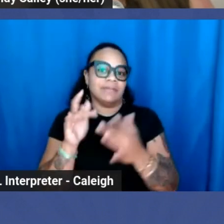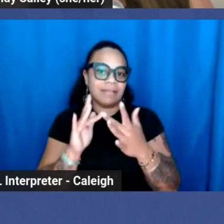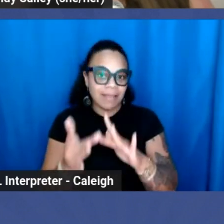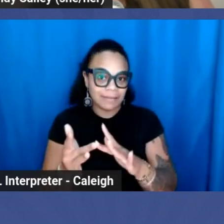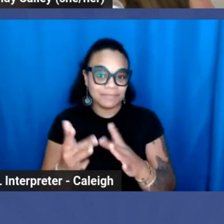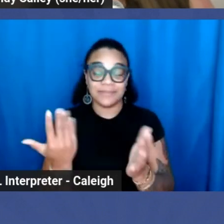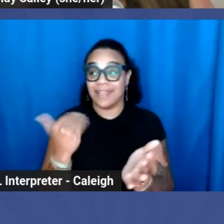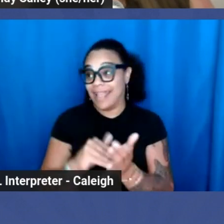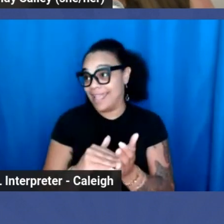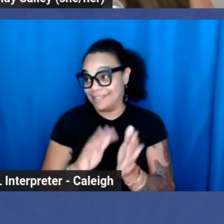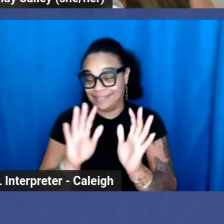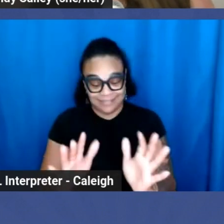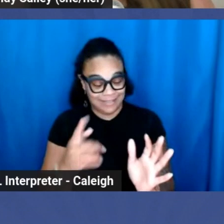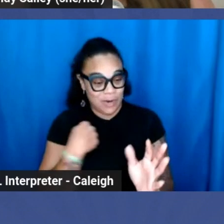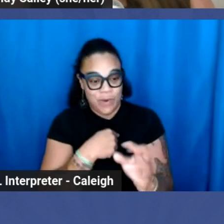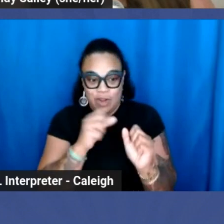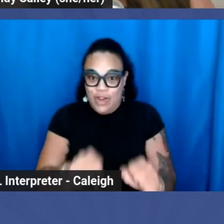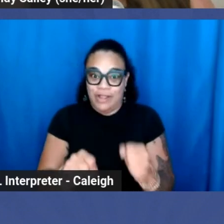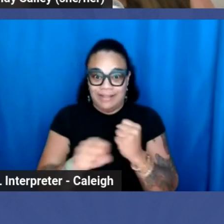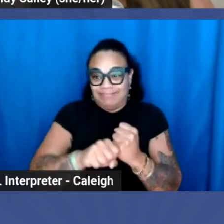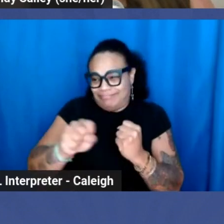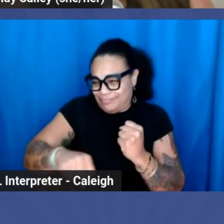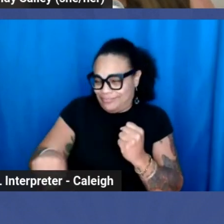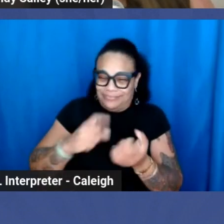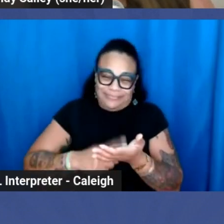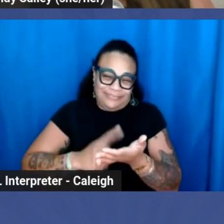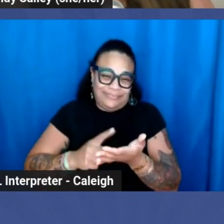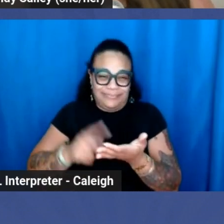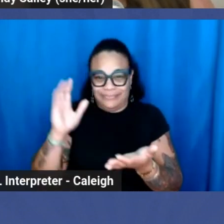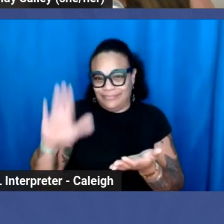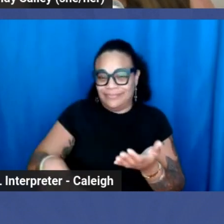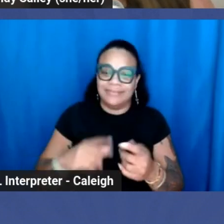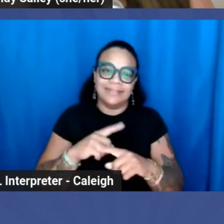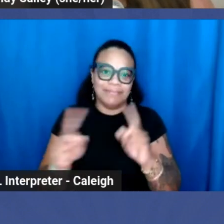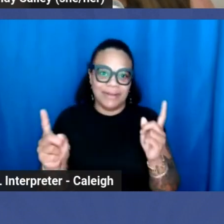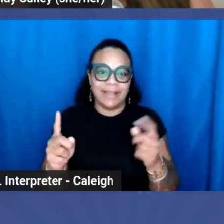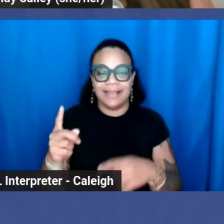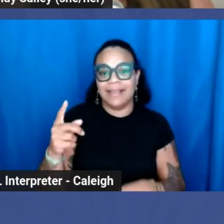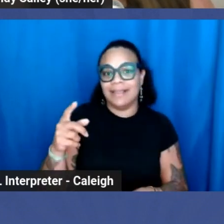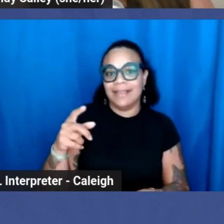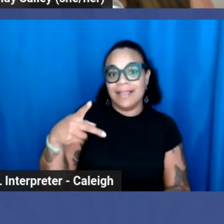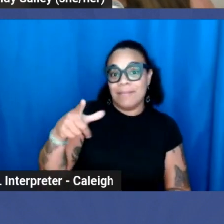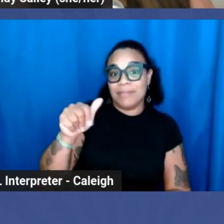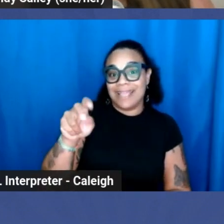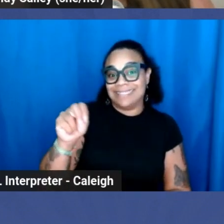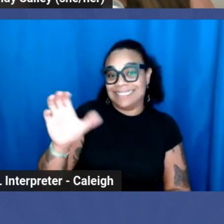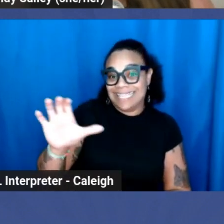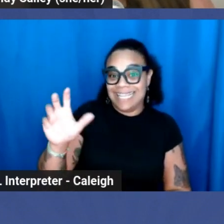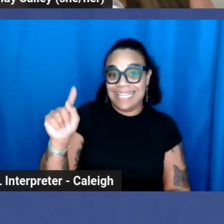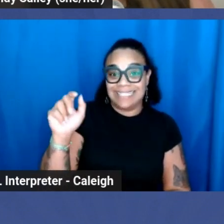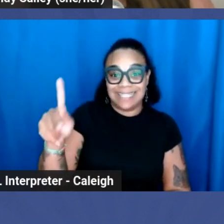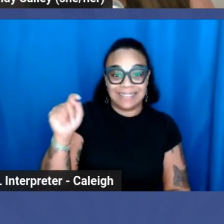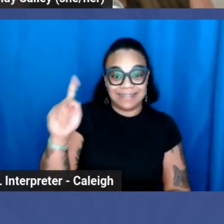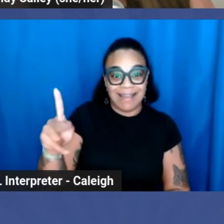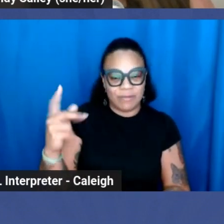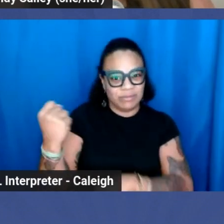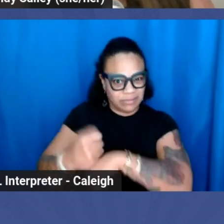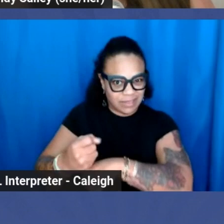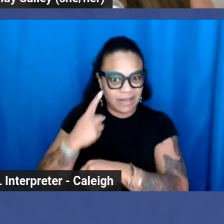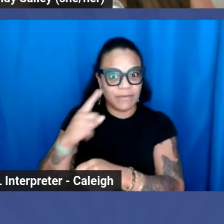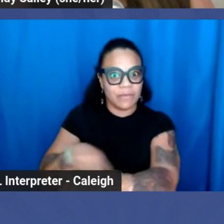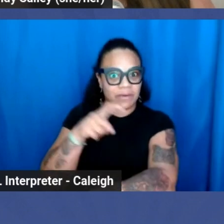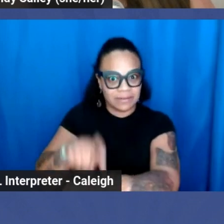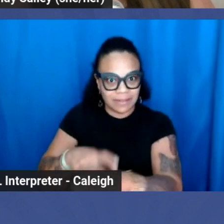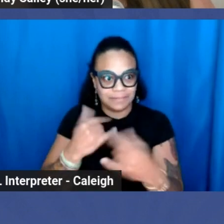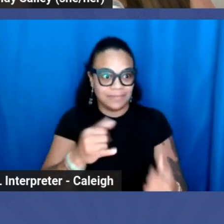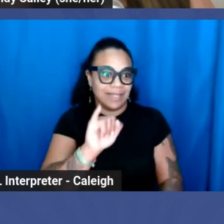again, we can talk for a long time, but Plan C's TikTok was shut down for a long time. Right now, our ad account is taken down. Our Instagram